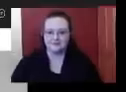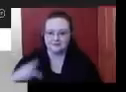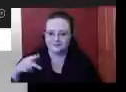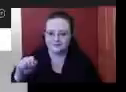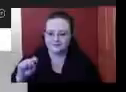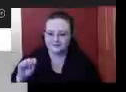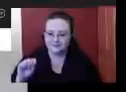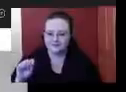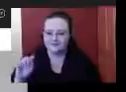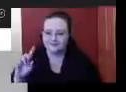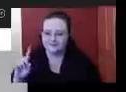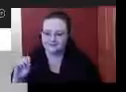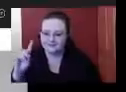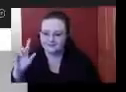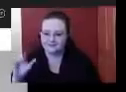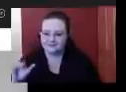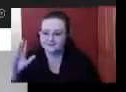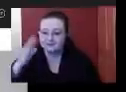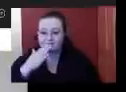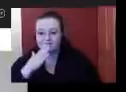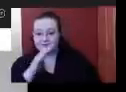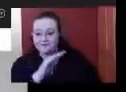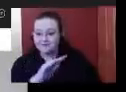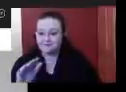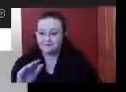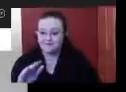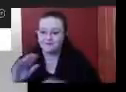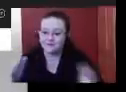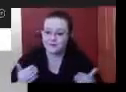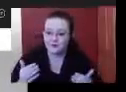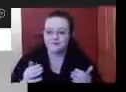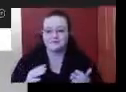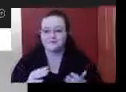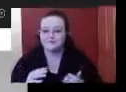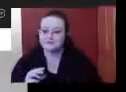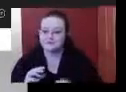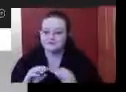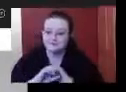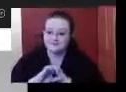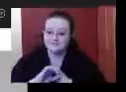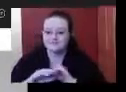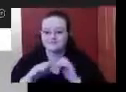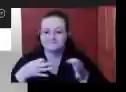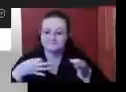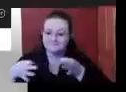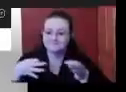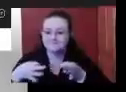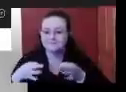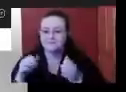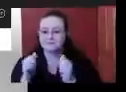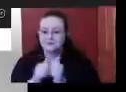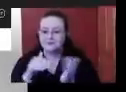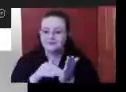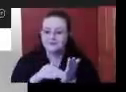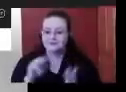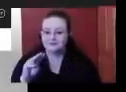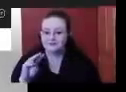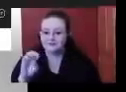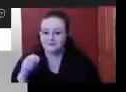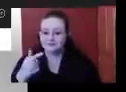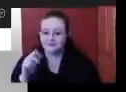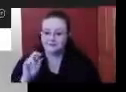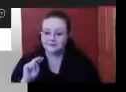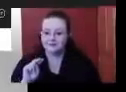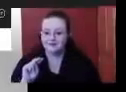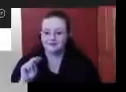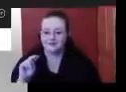Welcome to our webinar with Dr. Hamidah Meghani, Preparing for Safe and Healthy Return to School. My name is Pat Daly. I'm the